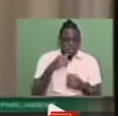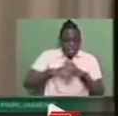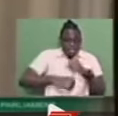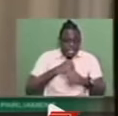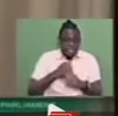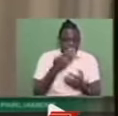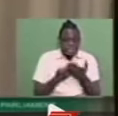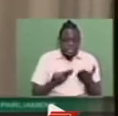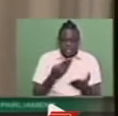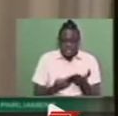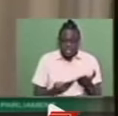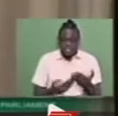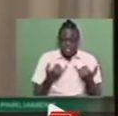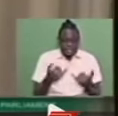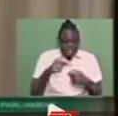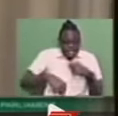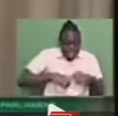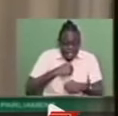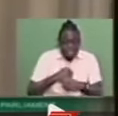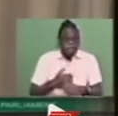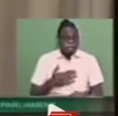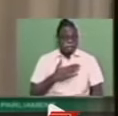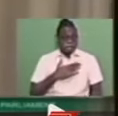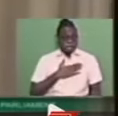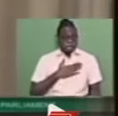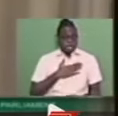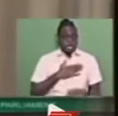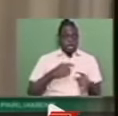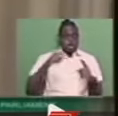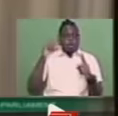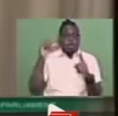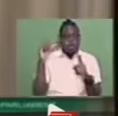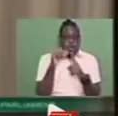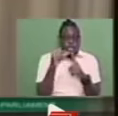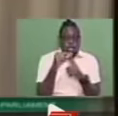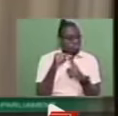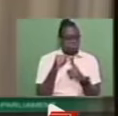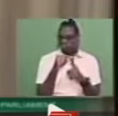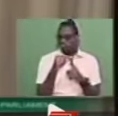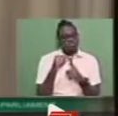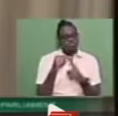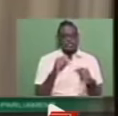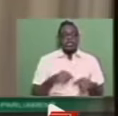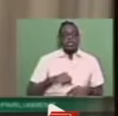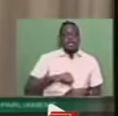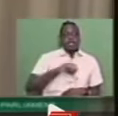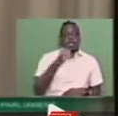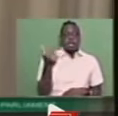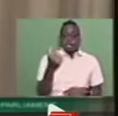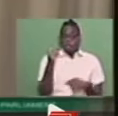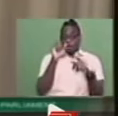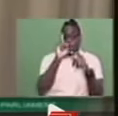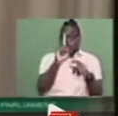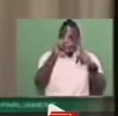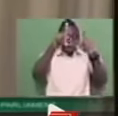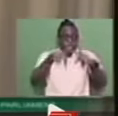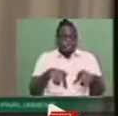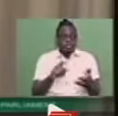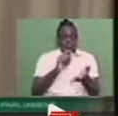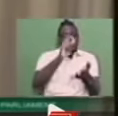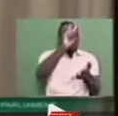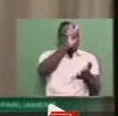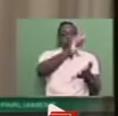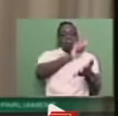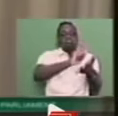They're the words of the late, well-respected journalist O.N. Batiste in a newspaper column published on Sunday,